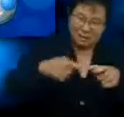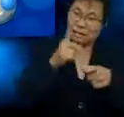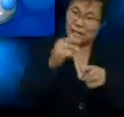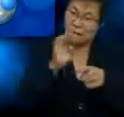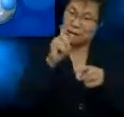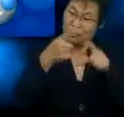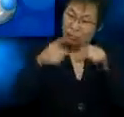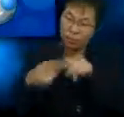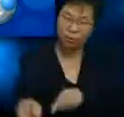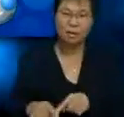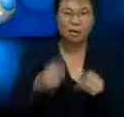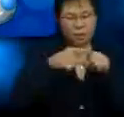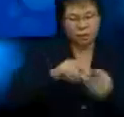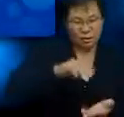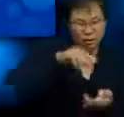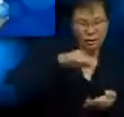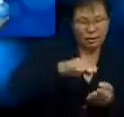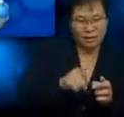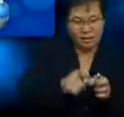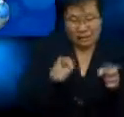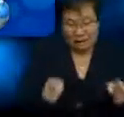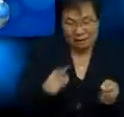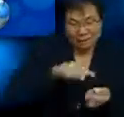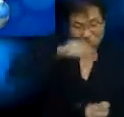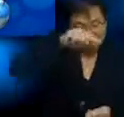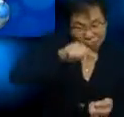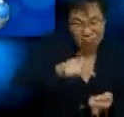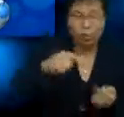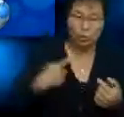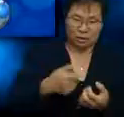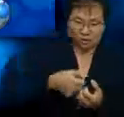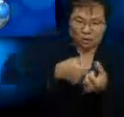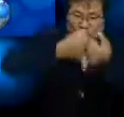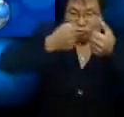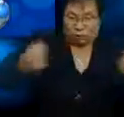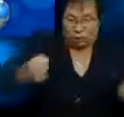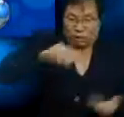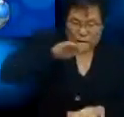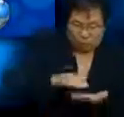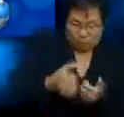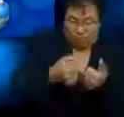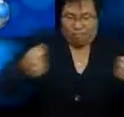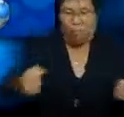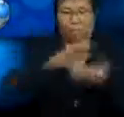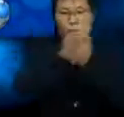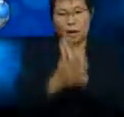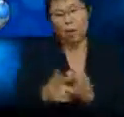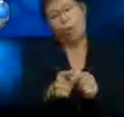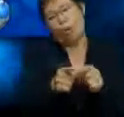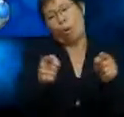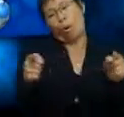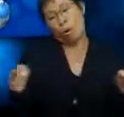come in different lengths. We can stretch the spring. The spring becomes